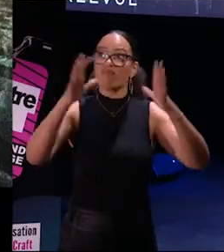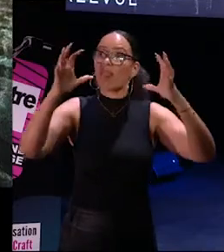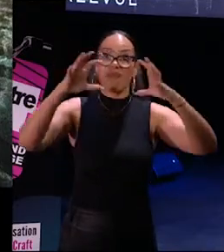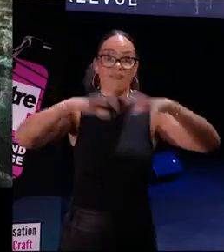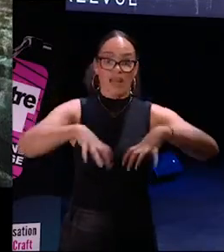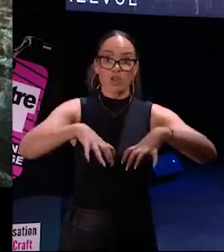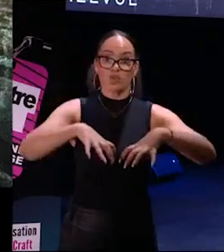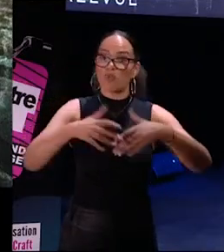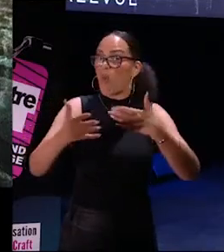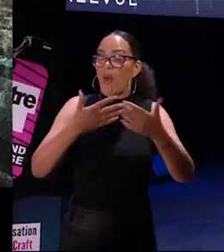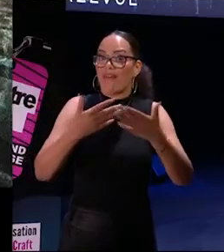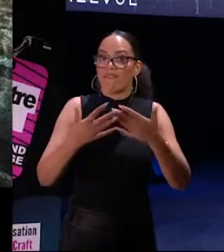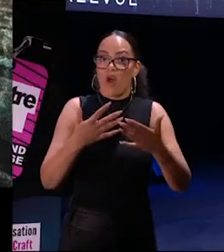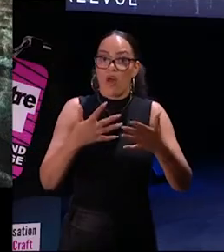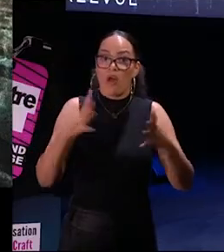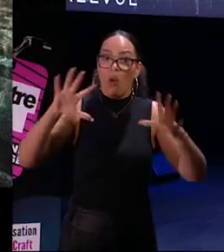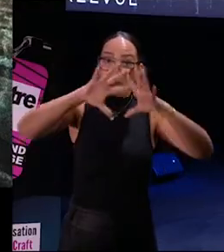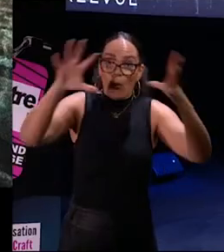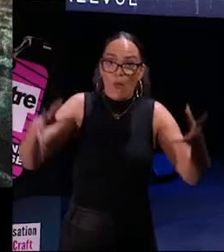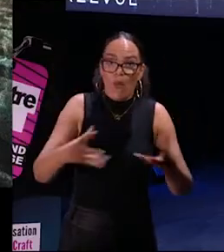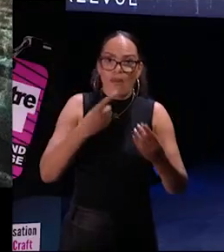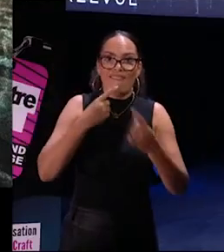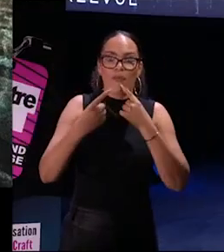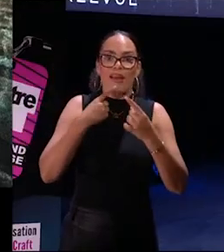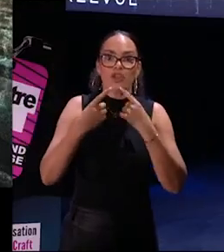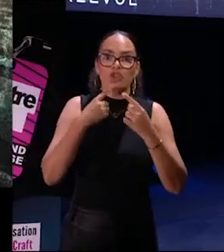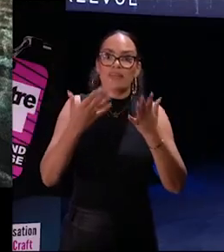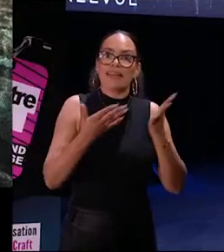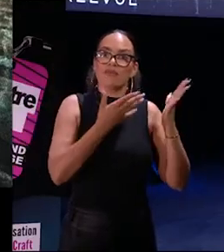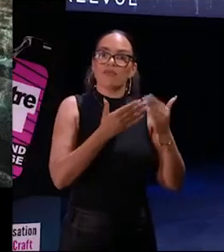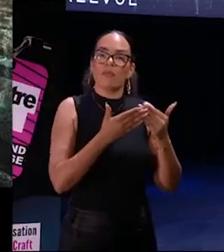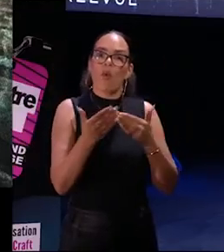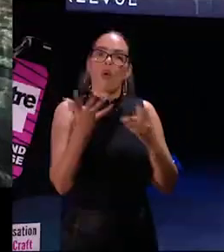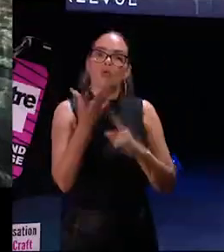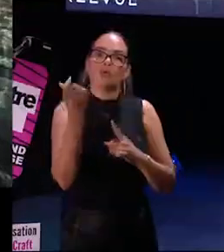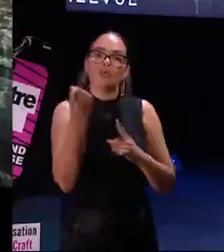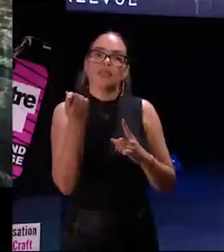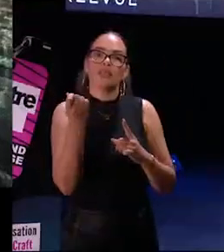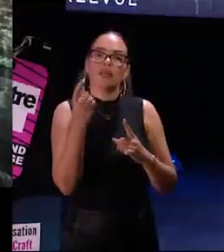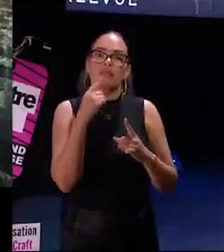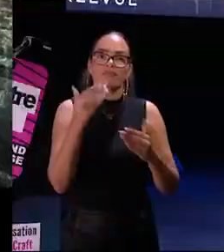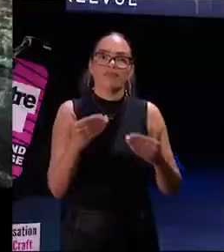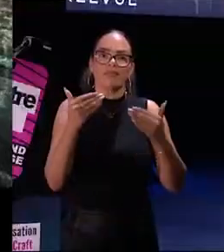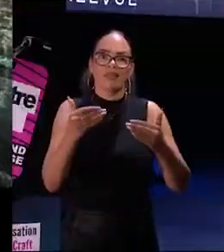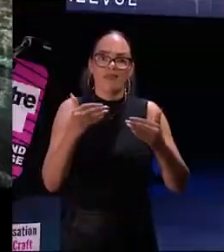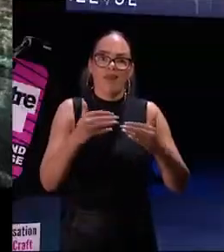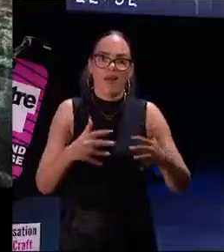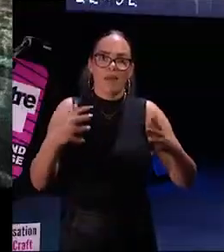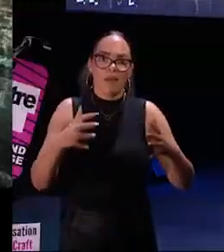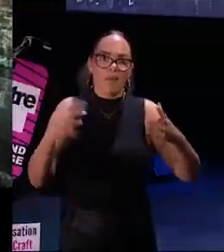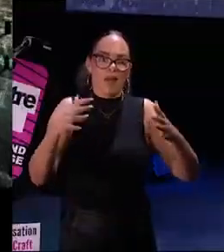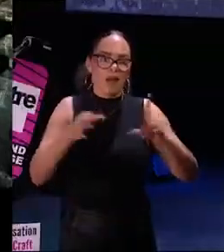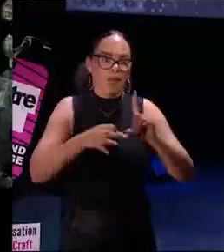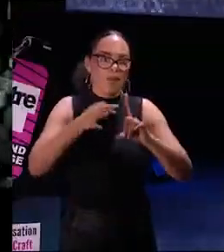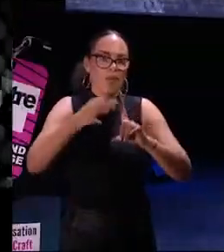actually taking. But once you've got that information, it gives you an awful lot more opportunity to be able to take it to the next level. And hopefully